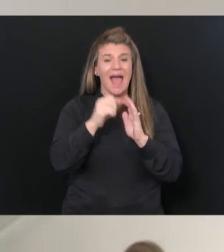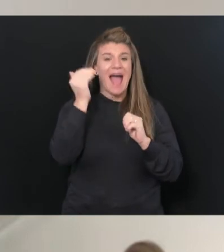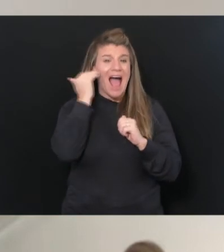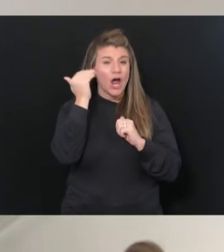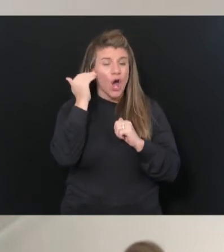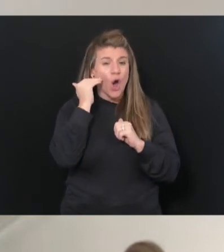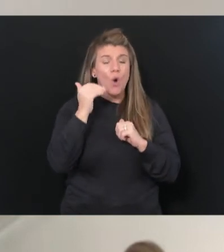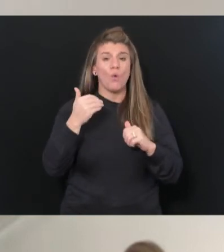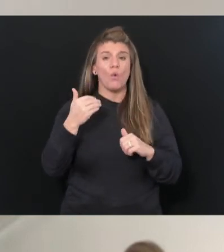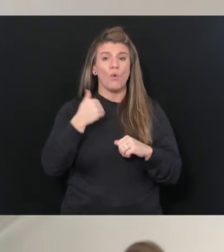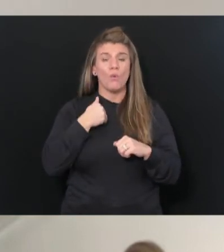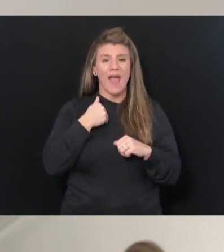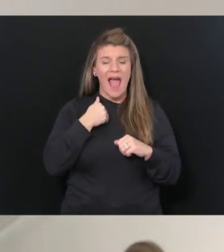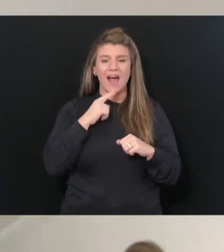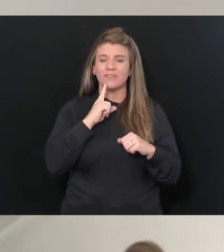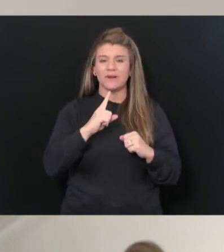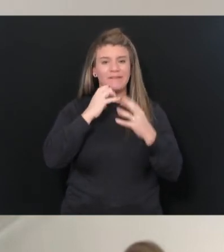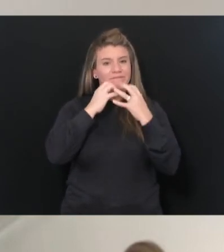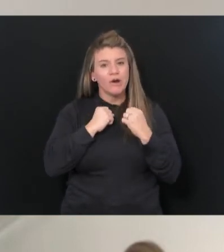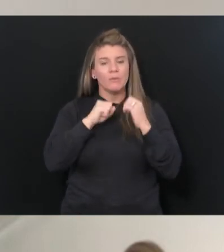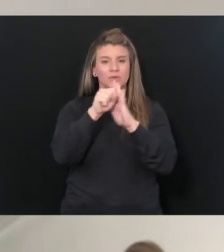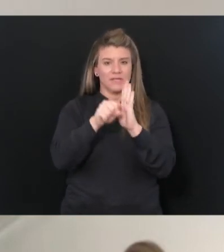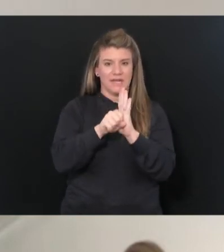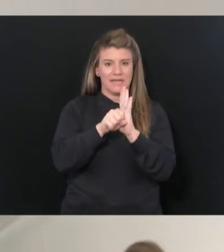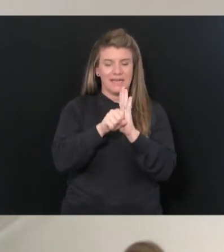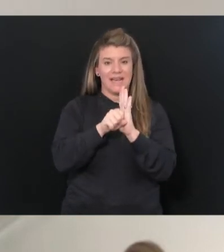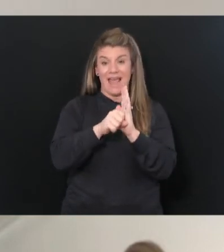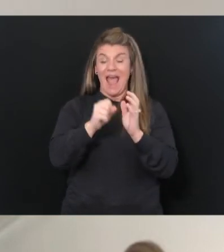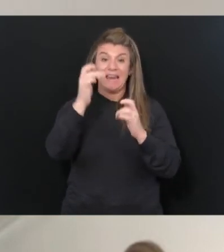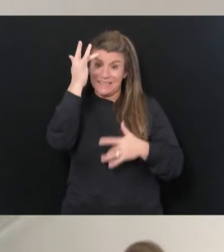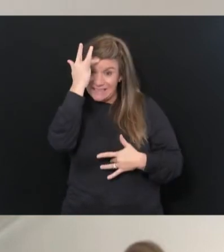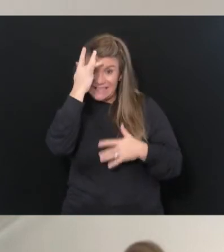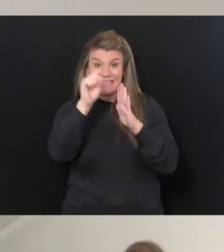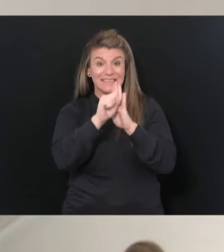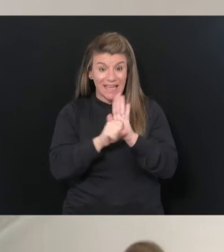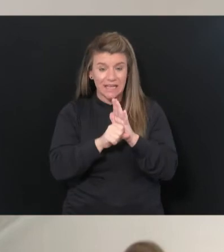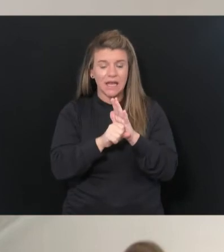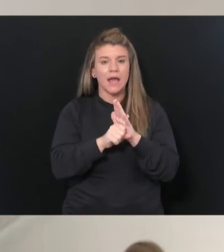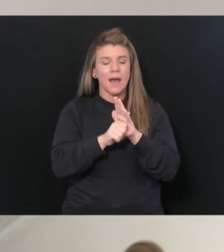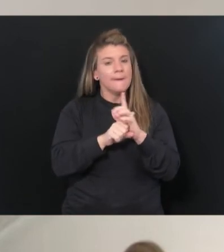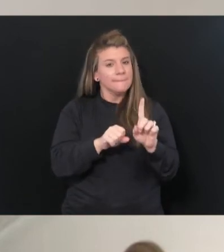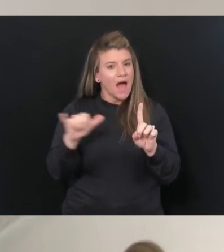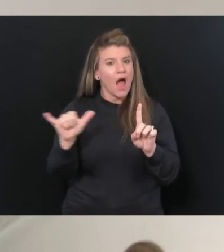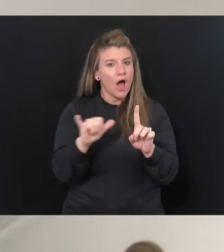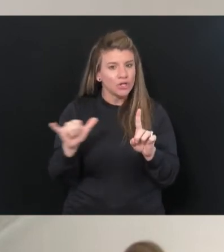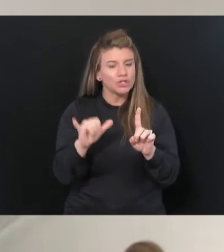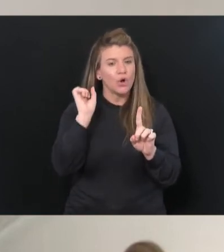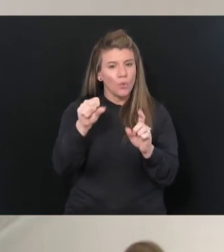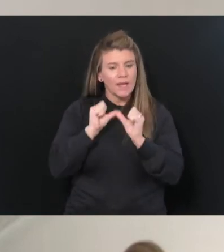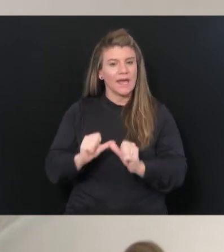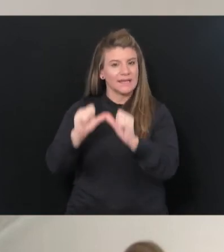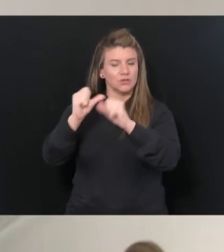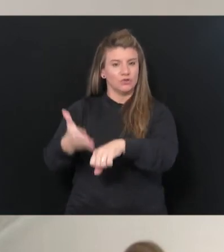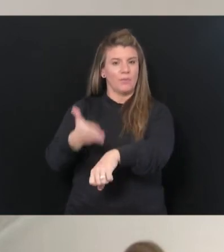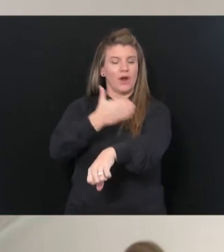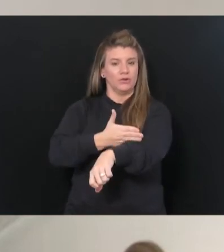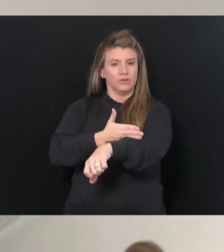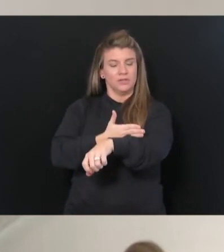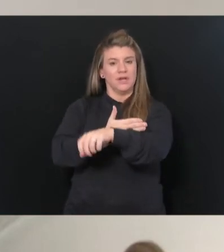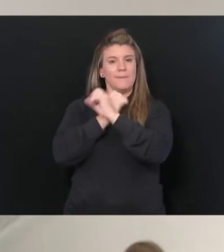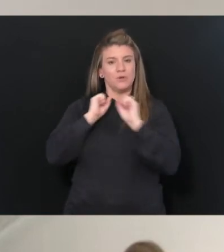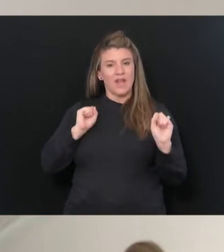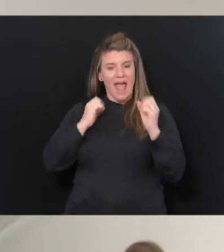very vulnerable state, and we have a very sick state, but we can continue to do better to protect